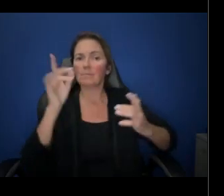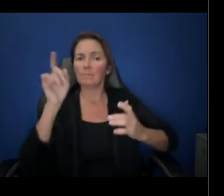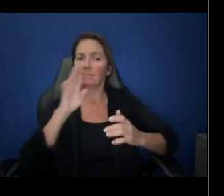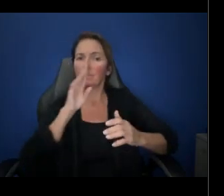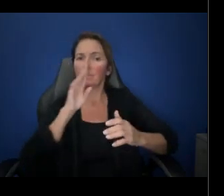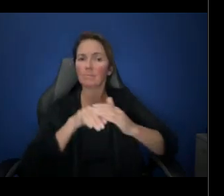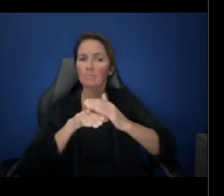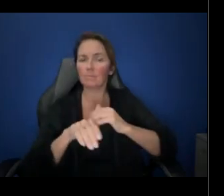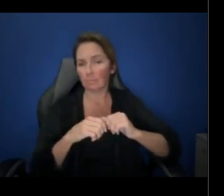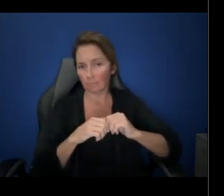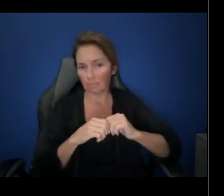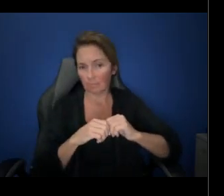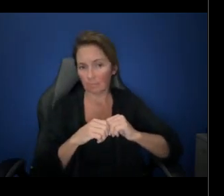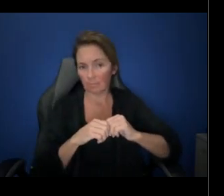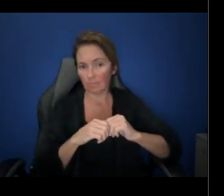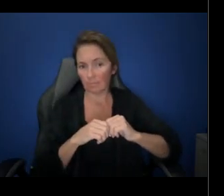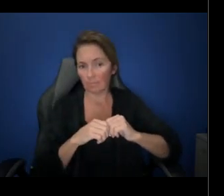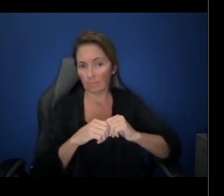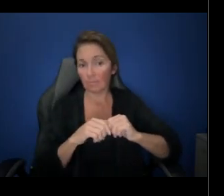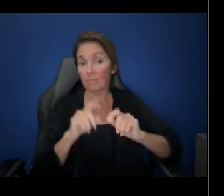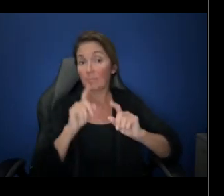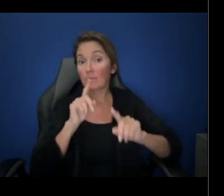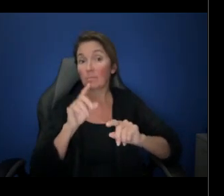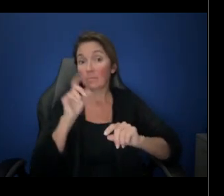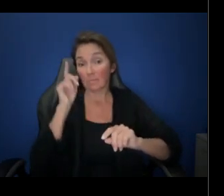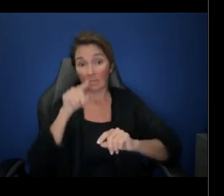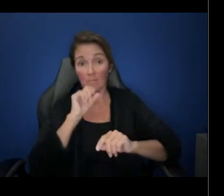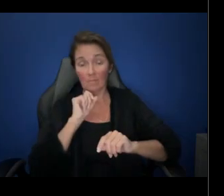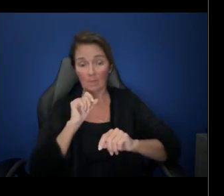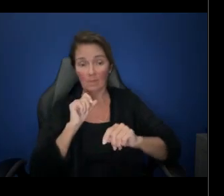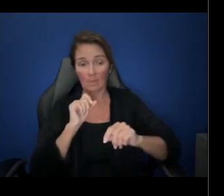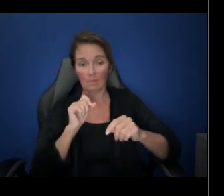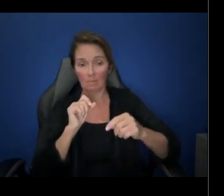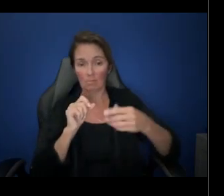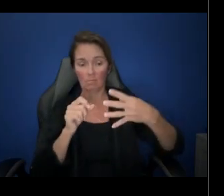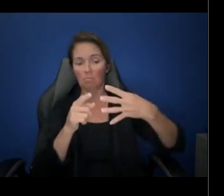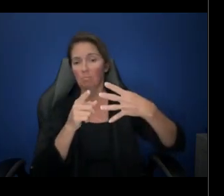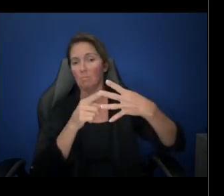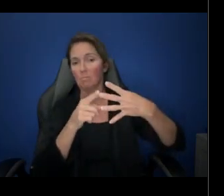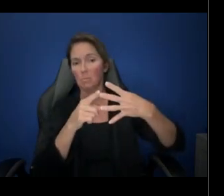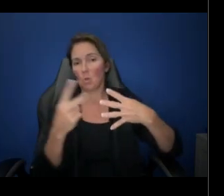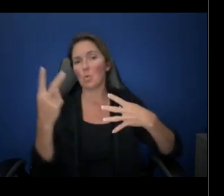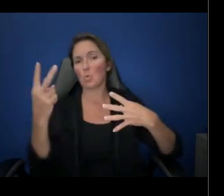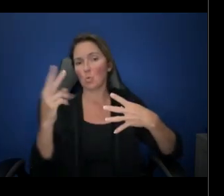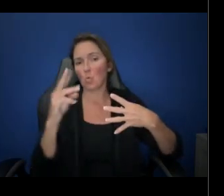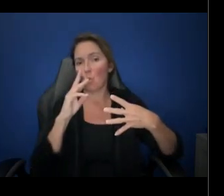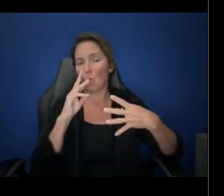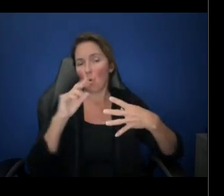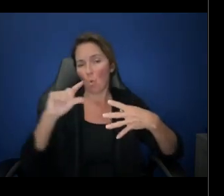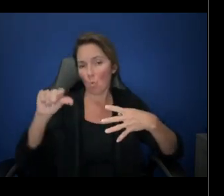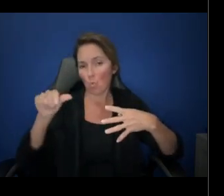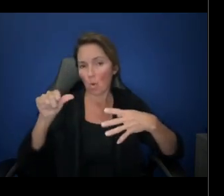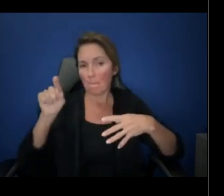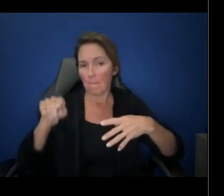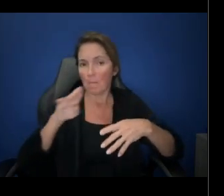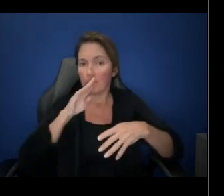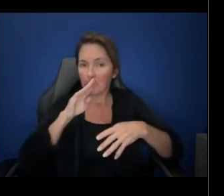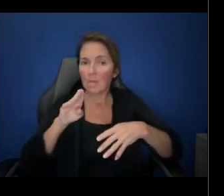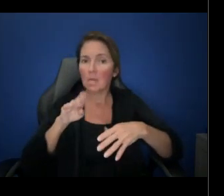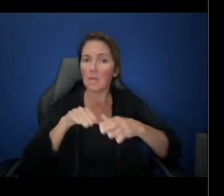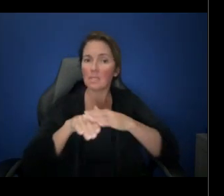accessible? And the correct answer for this was the second option. 2 water fountains need to be